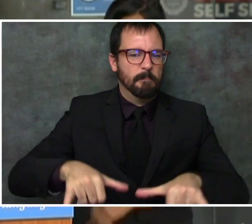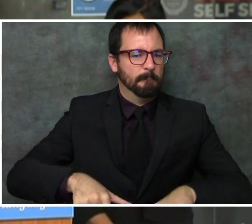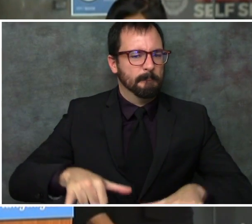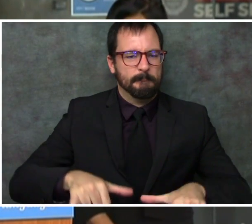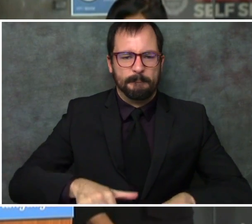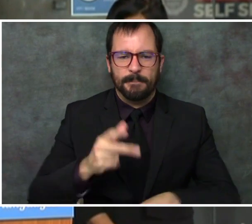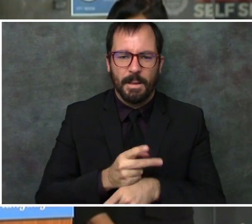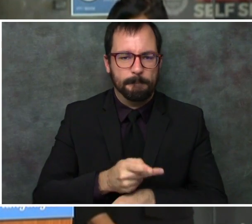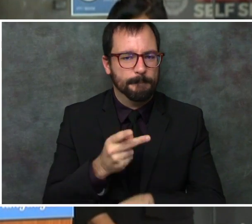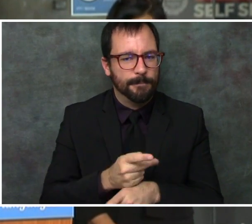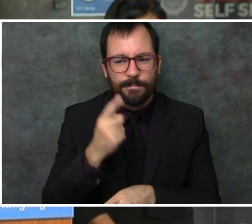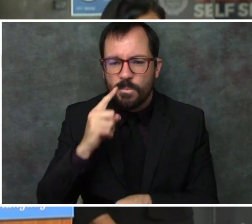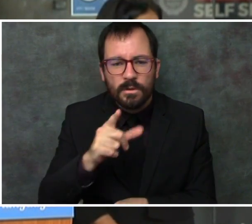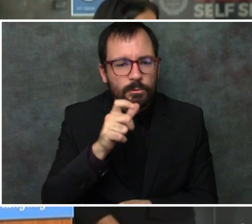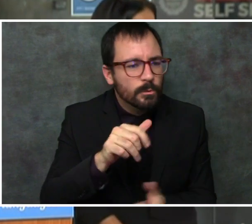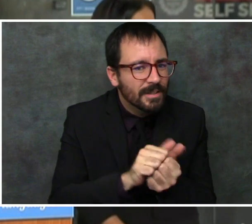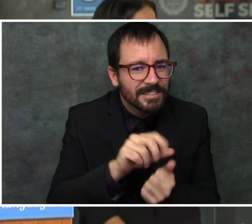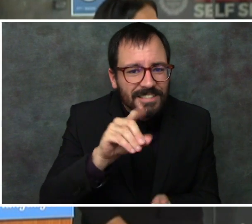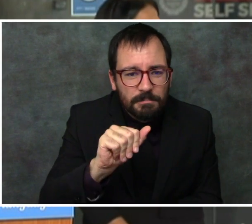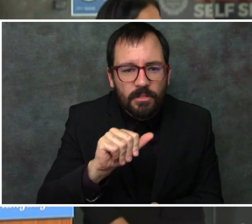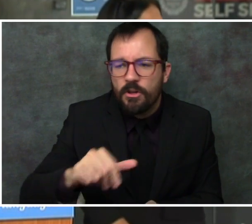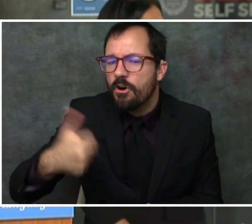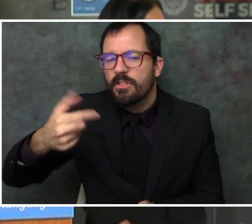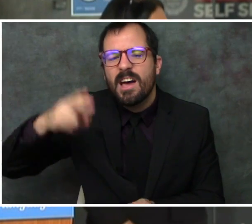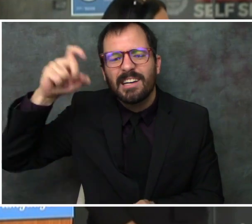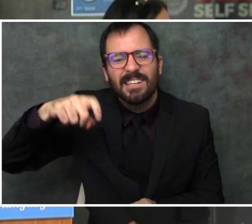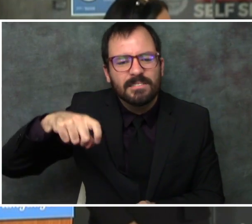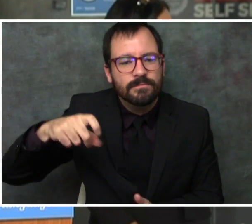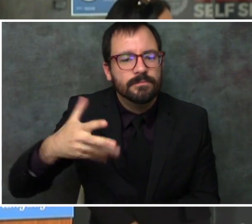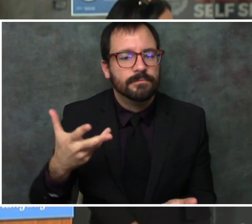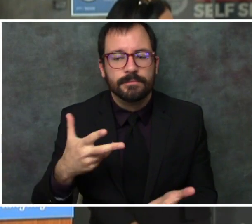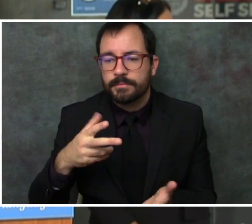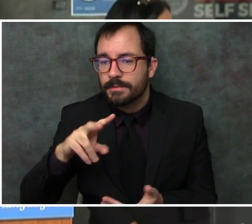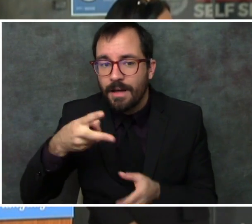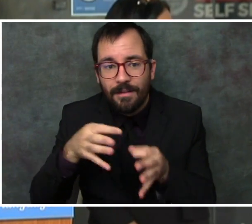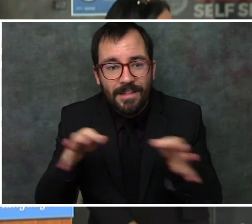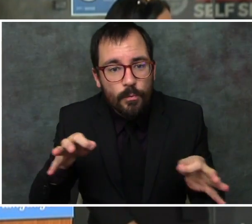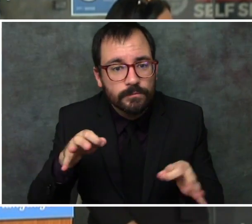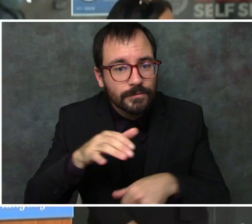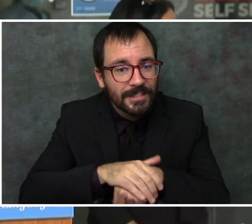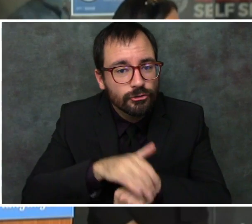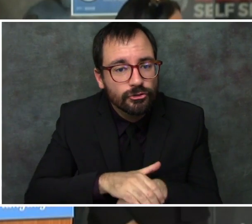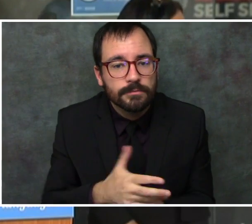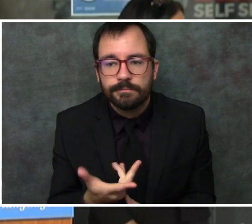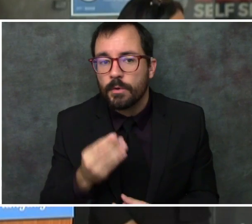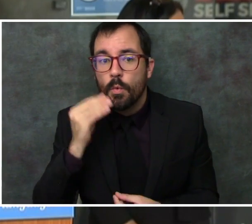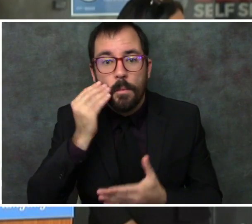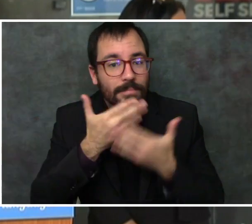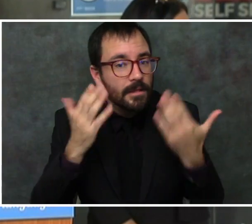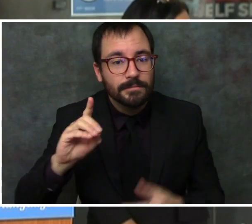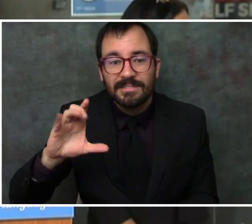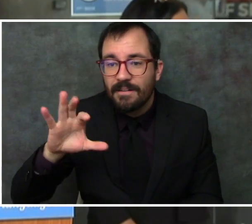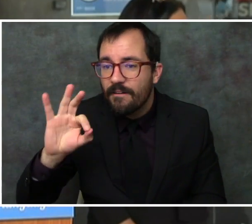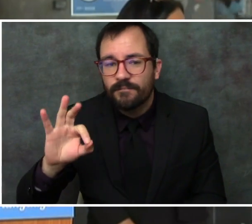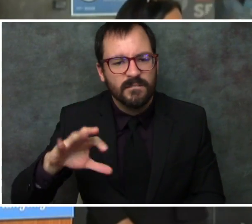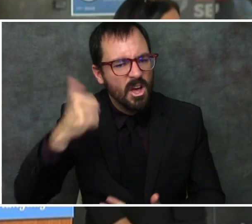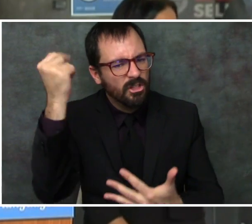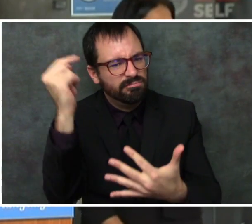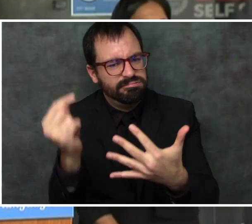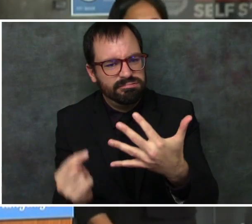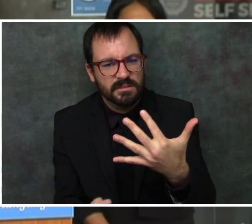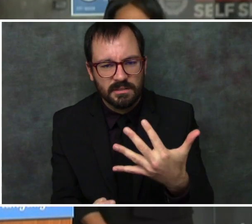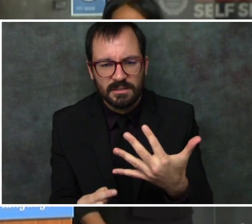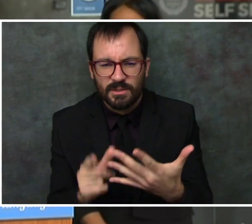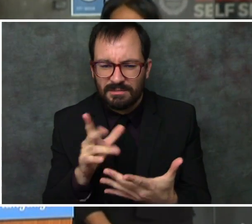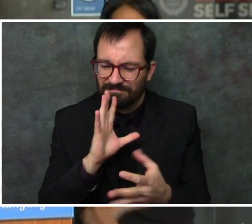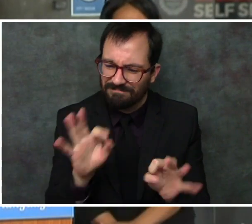learners, homeless students, TCF care, and congregate care, students that need in-person learning, that option. And the key word is option for our